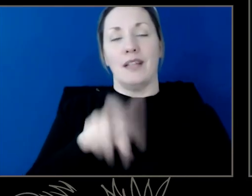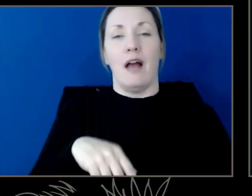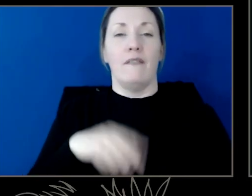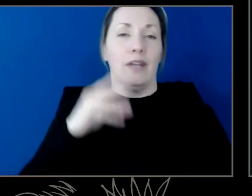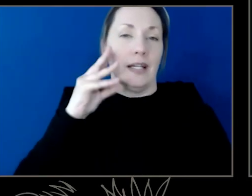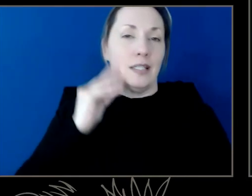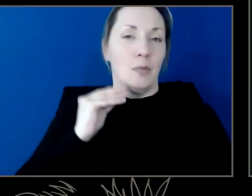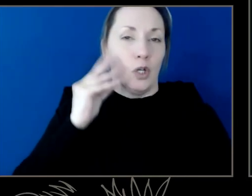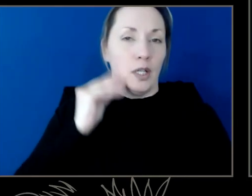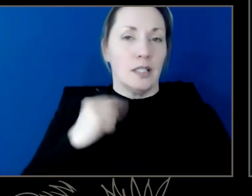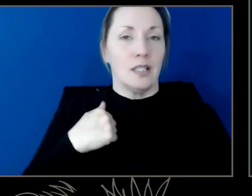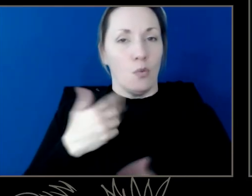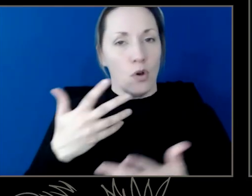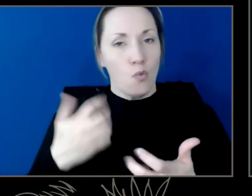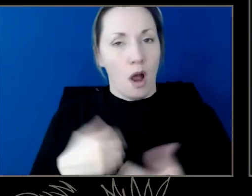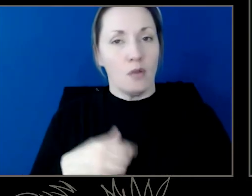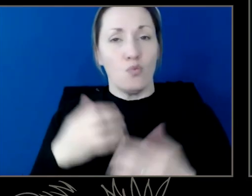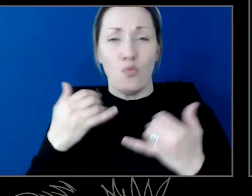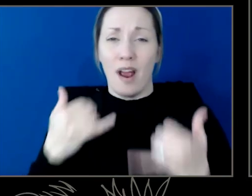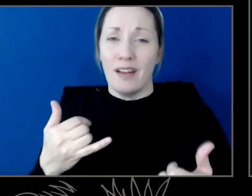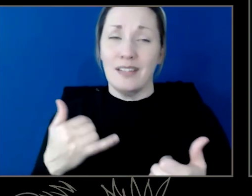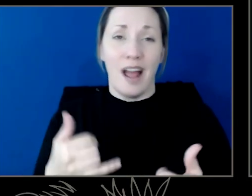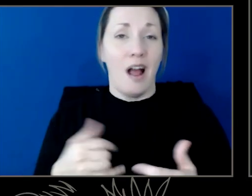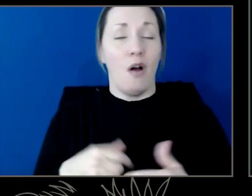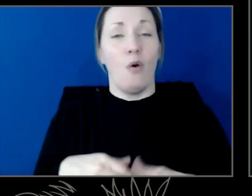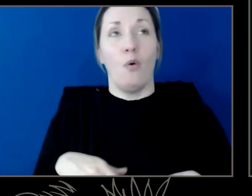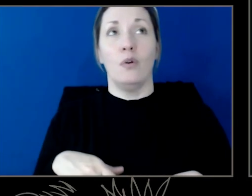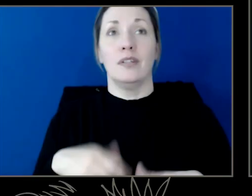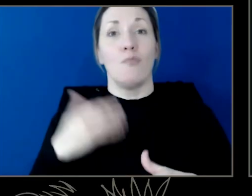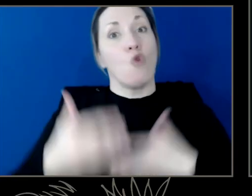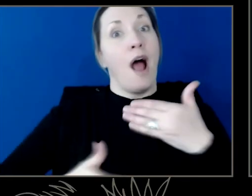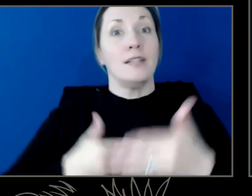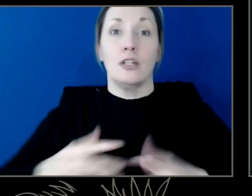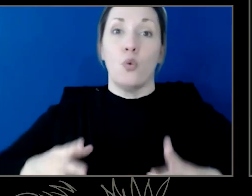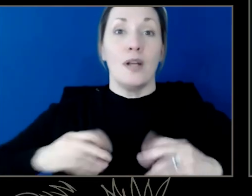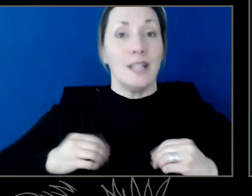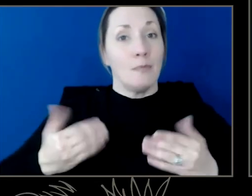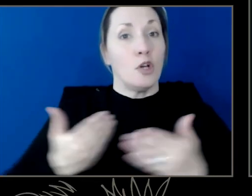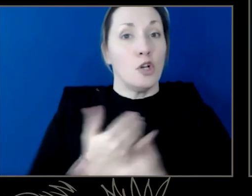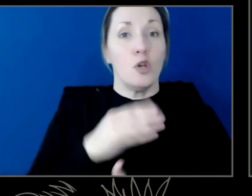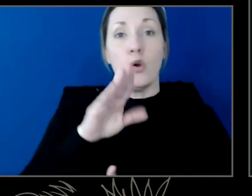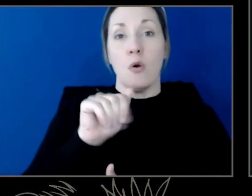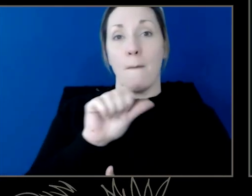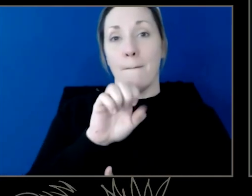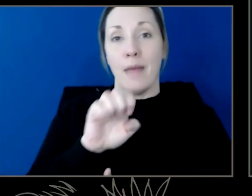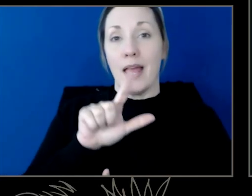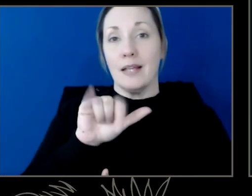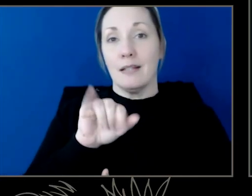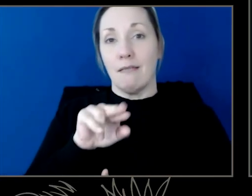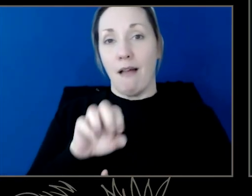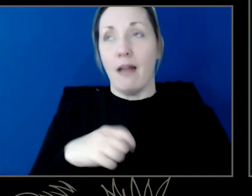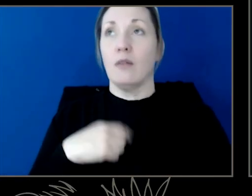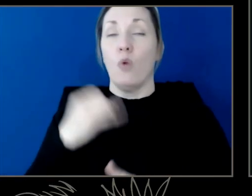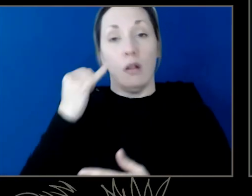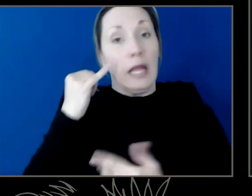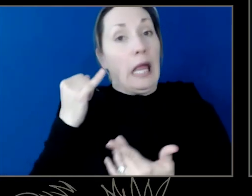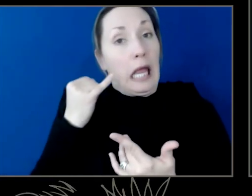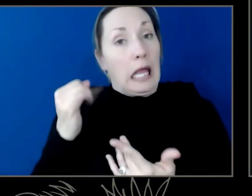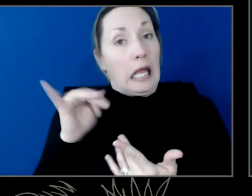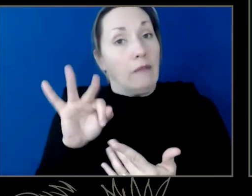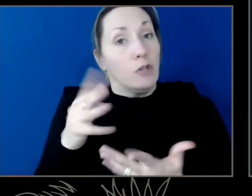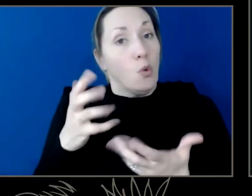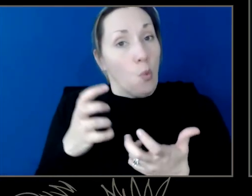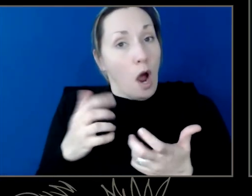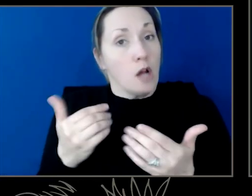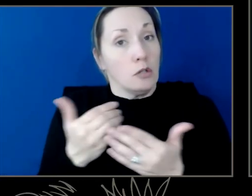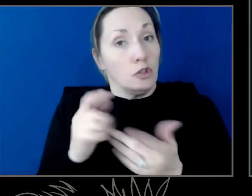process for accepting a new baseline, like if we say, yeah, that visual change was intentional, I'm going to go ahead and accept a new